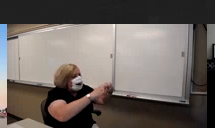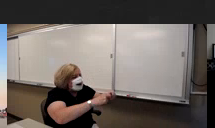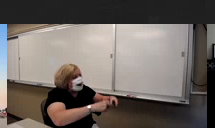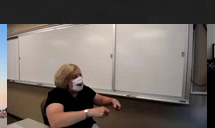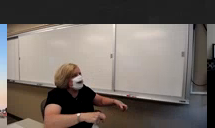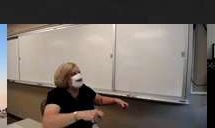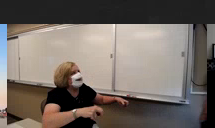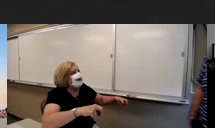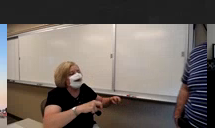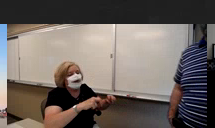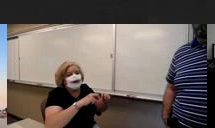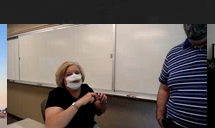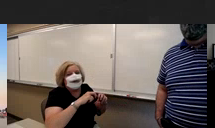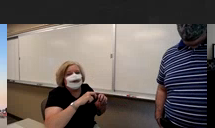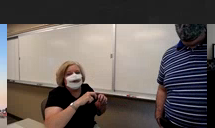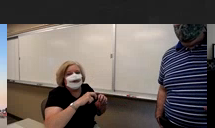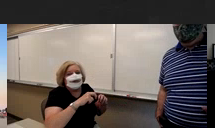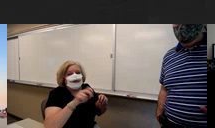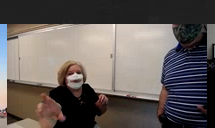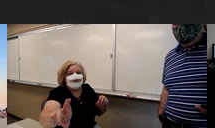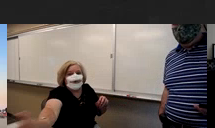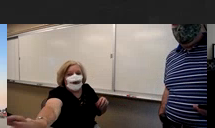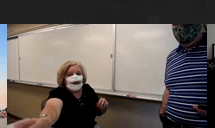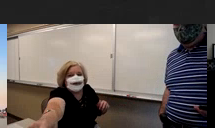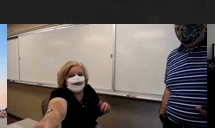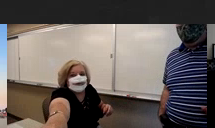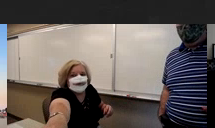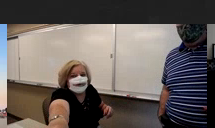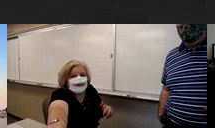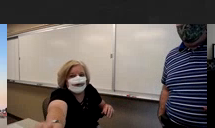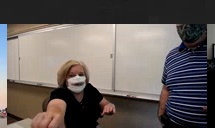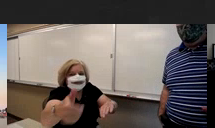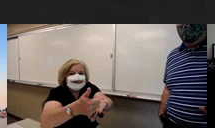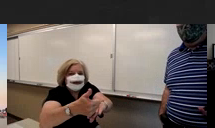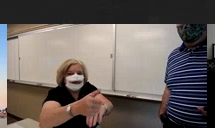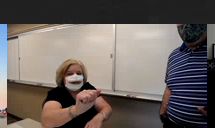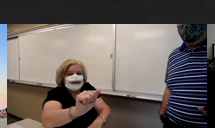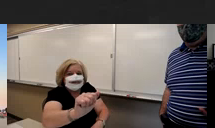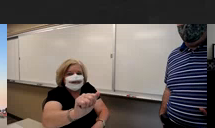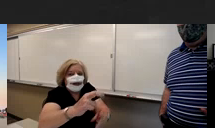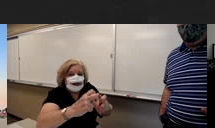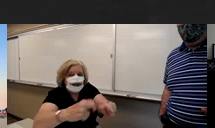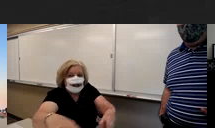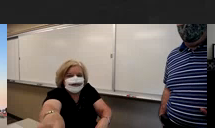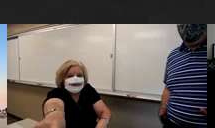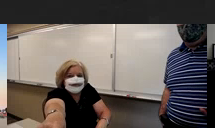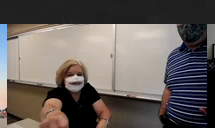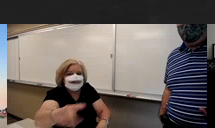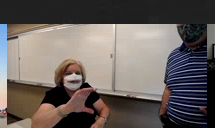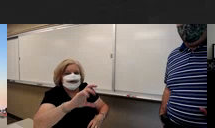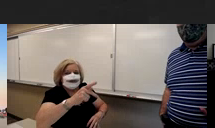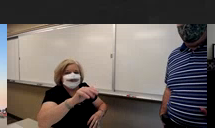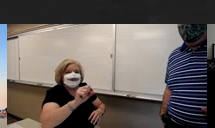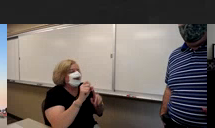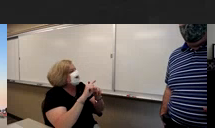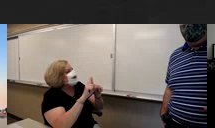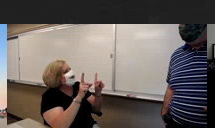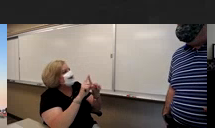well. So if you notice on the right side here, I think you see settings, analytics, channels are just your different,